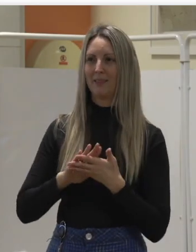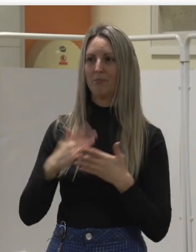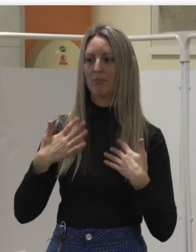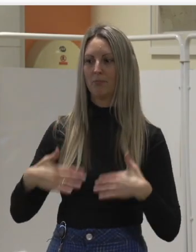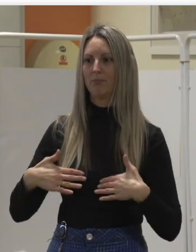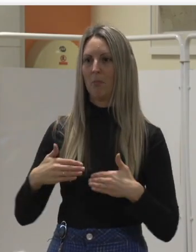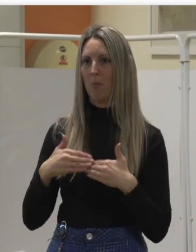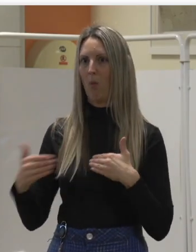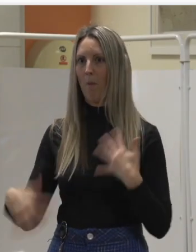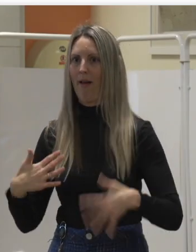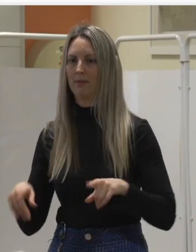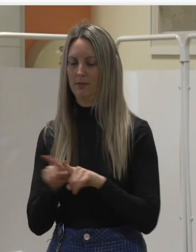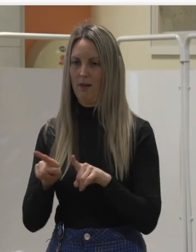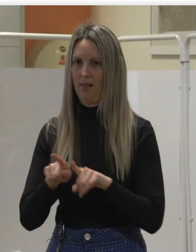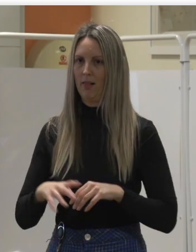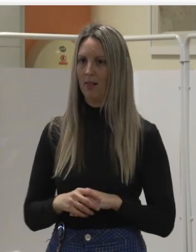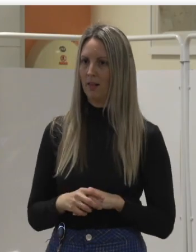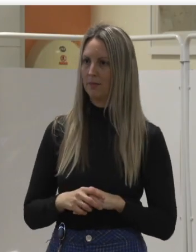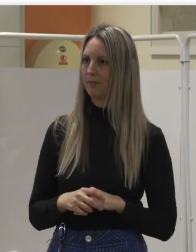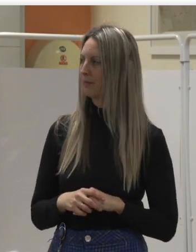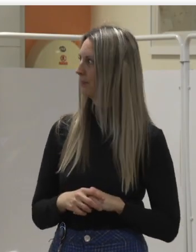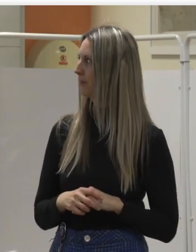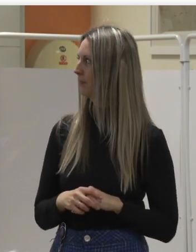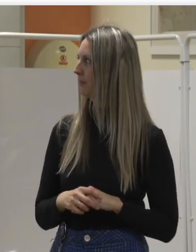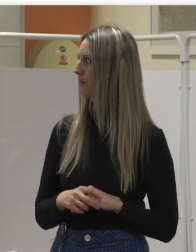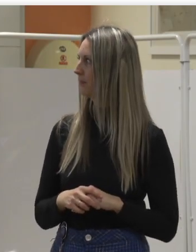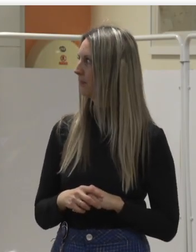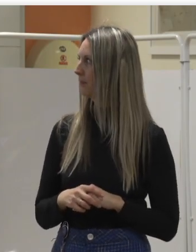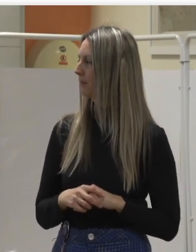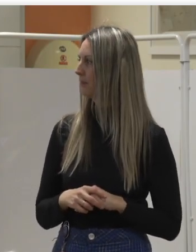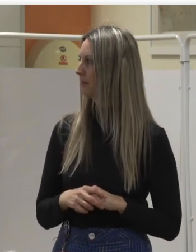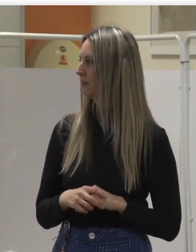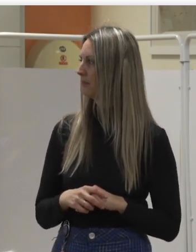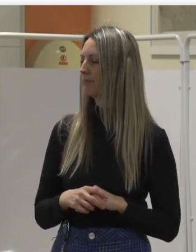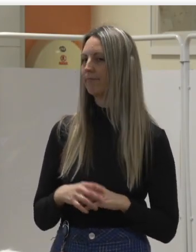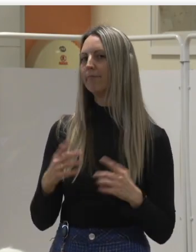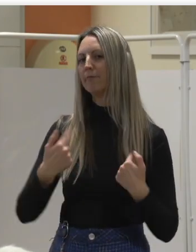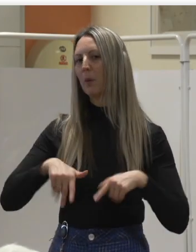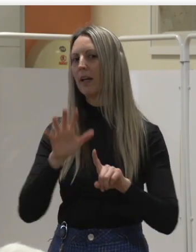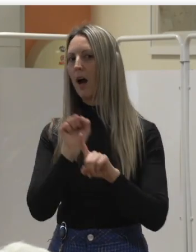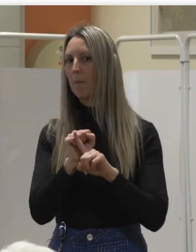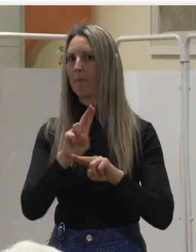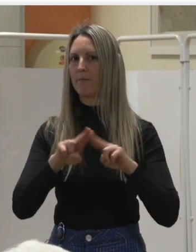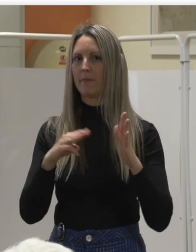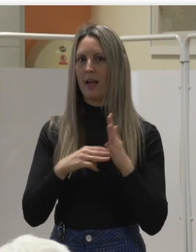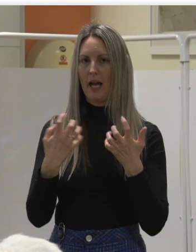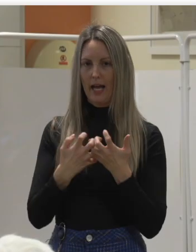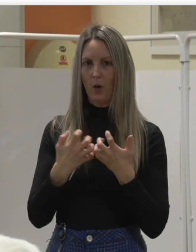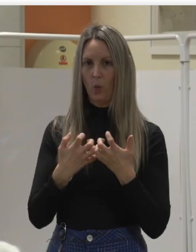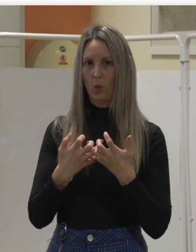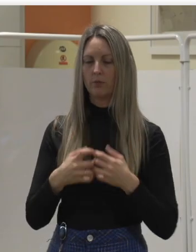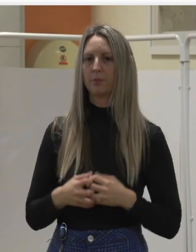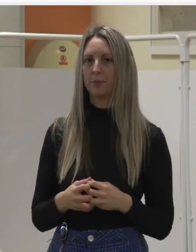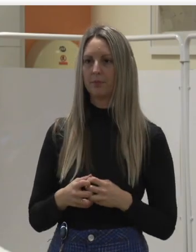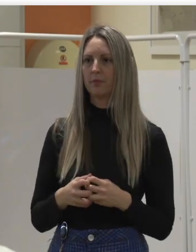Okay. So can you understand how do we make a diagnosis? One of the things which commonly